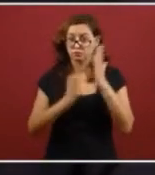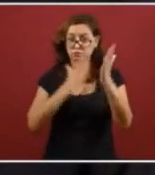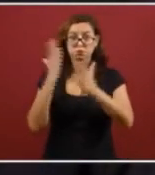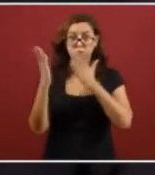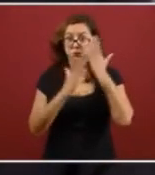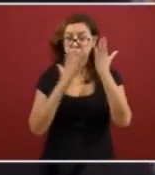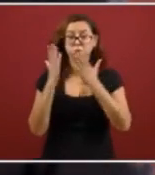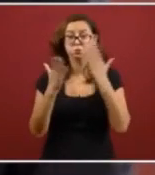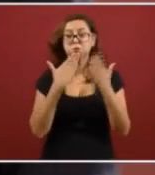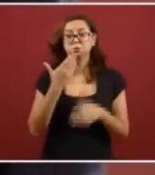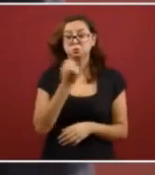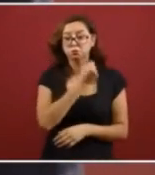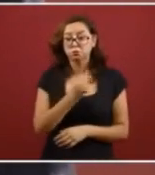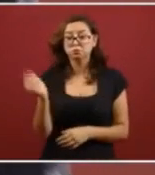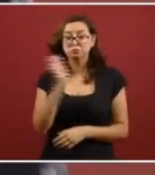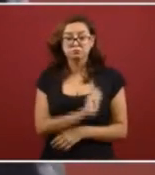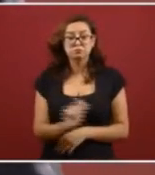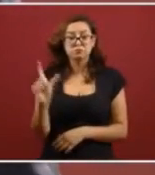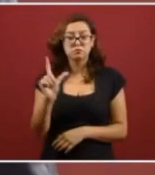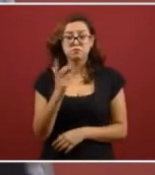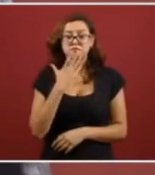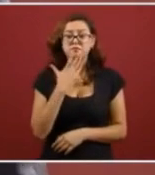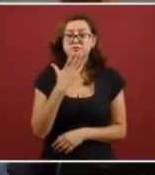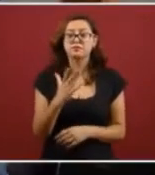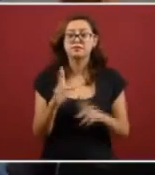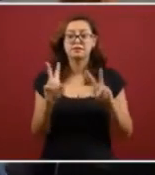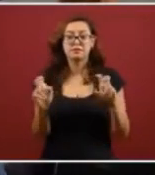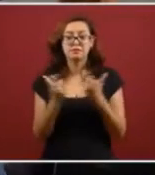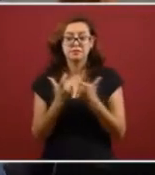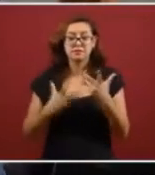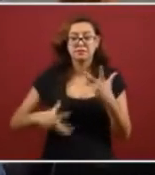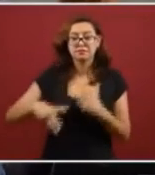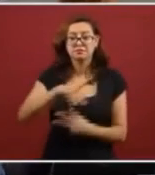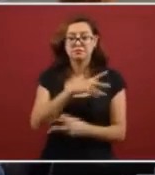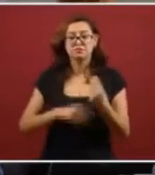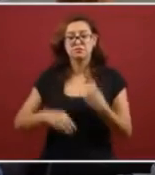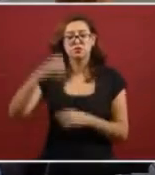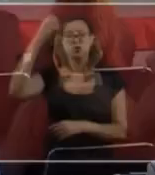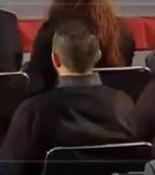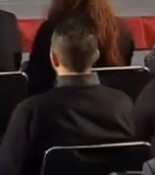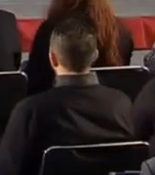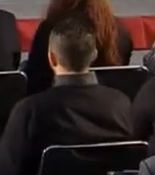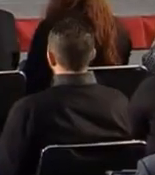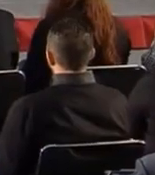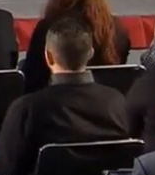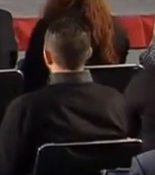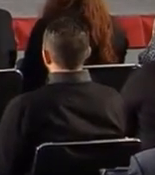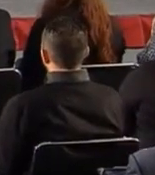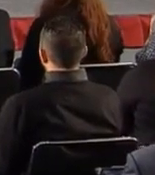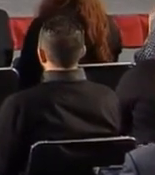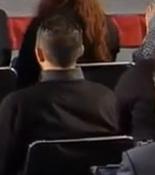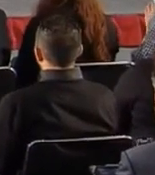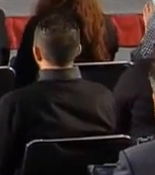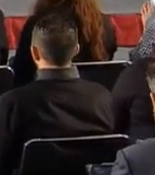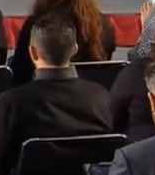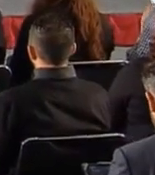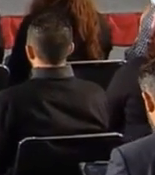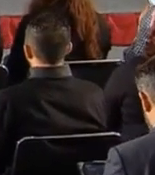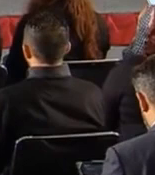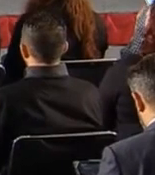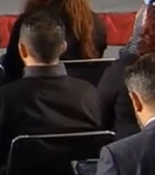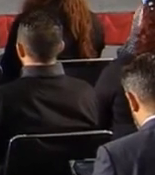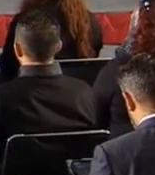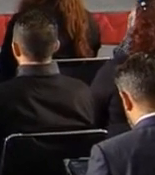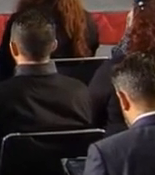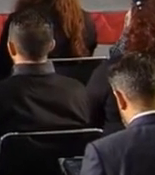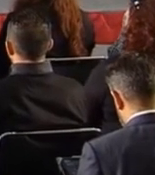He is well formed. Es profesional en economía. He's a professional in economy. Tiene experiencia. He's got experience. Es honesto. He's honest.